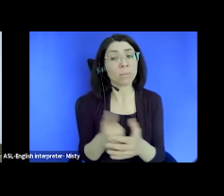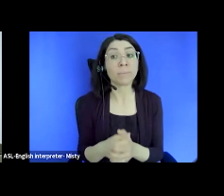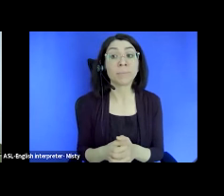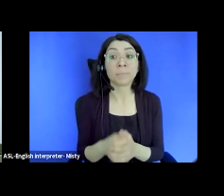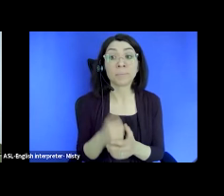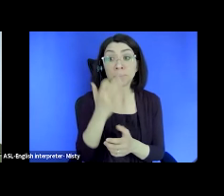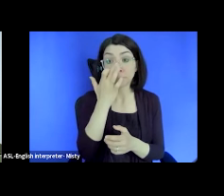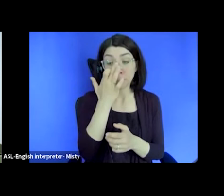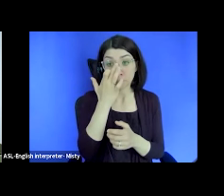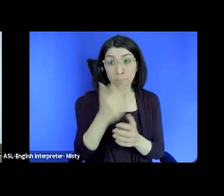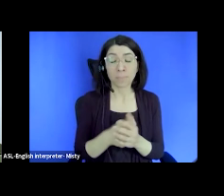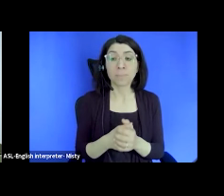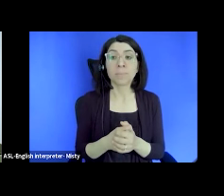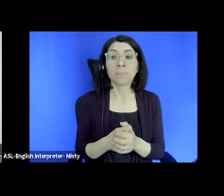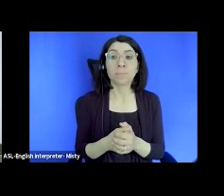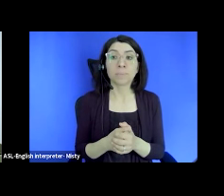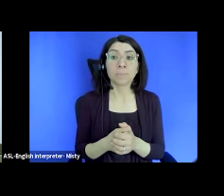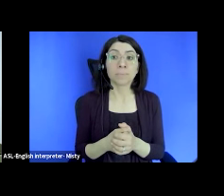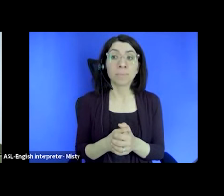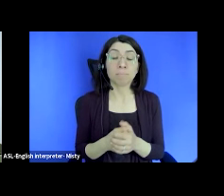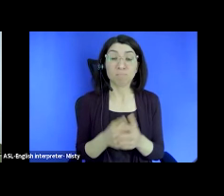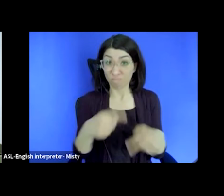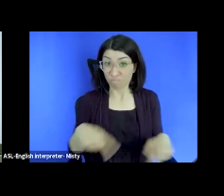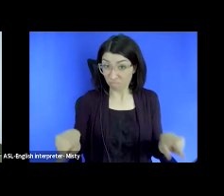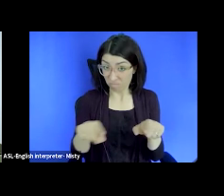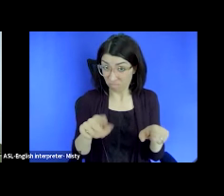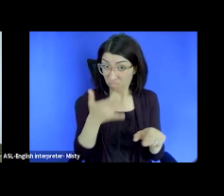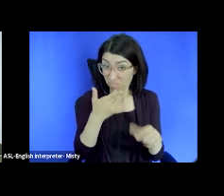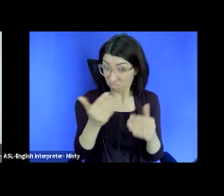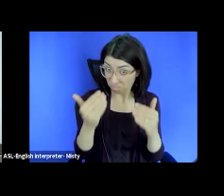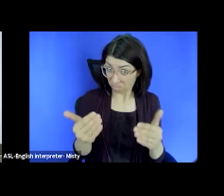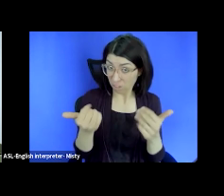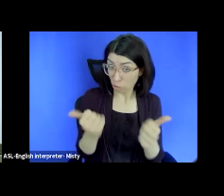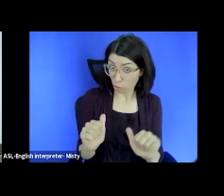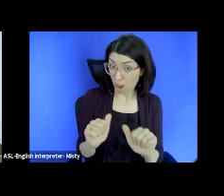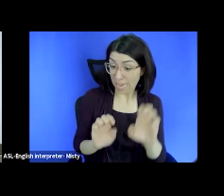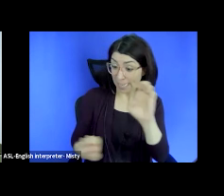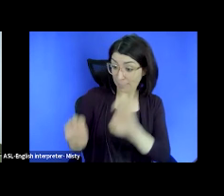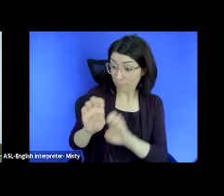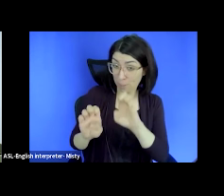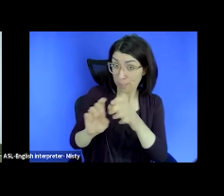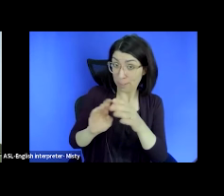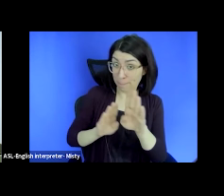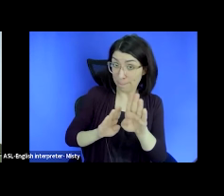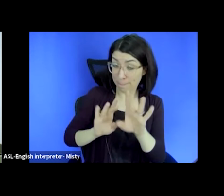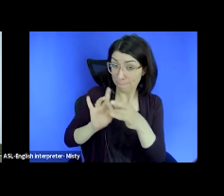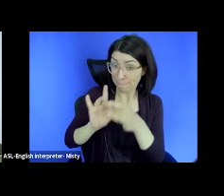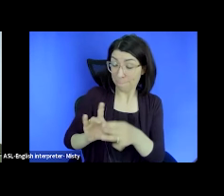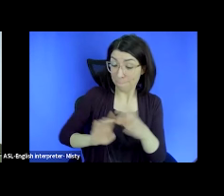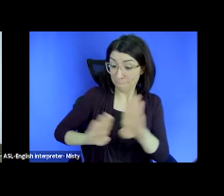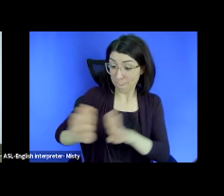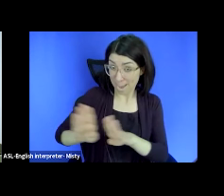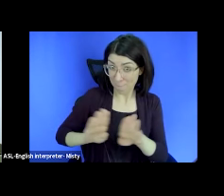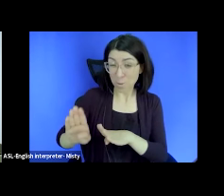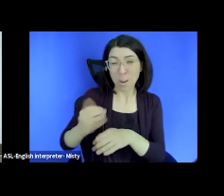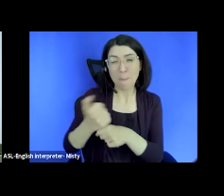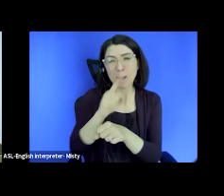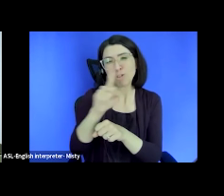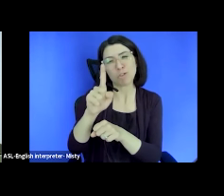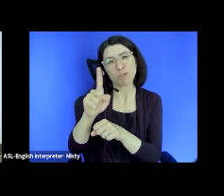so. If you're going to try a behavioral experiment, please try it, sort of in a safer environment. Maybe you feel a little bit more